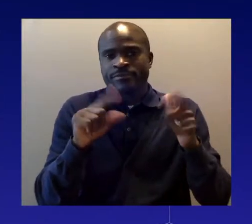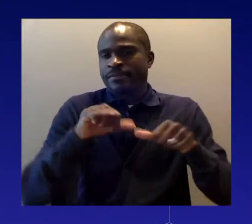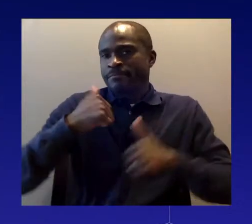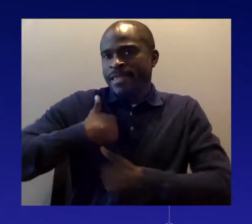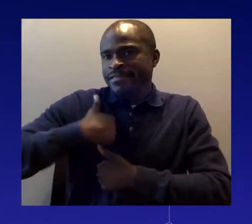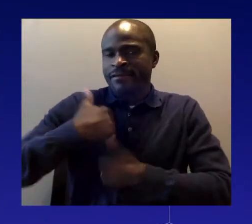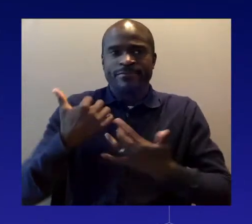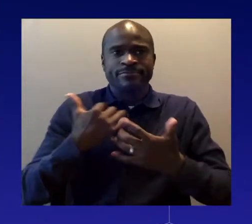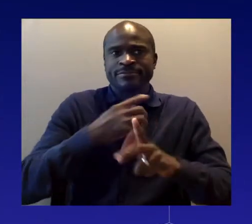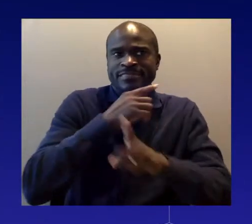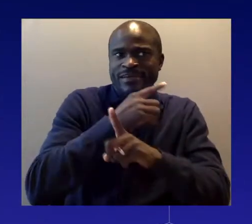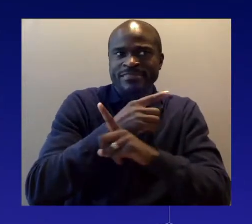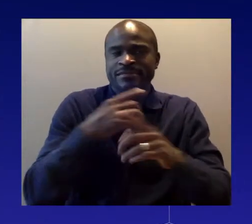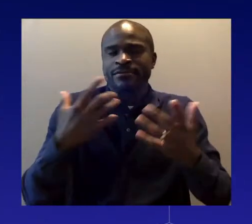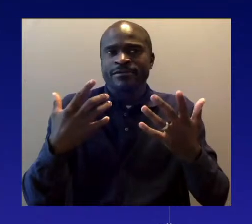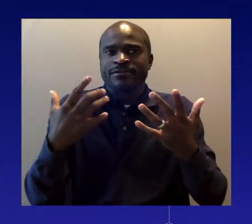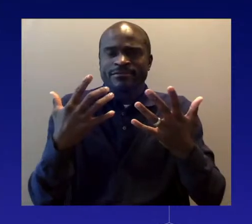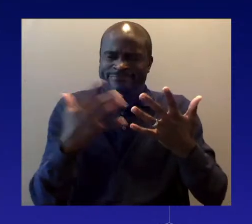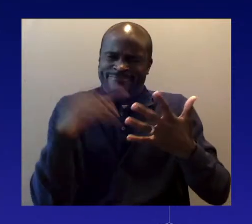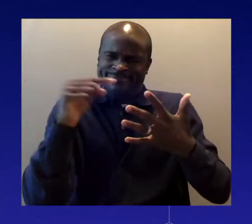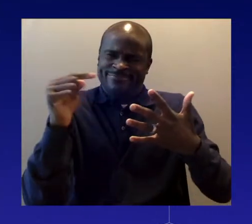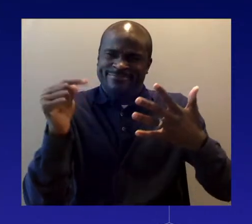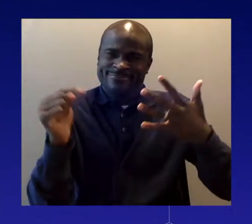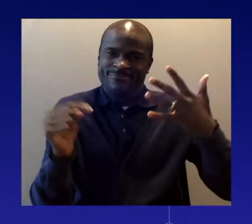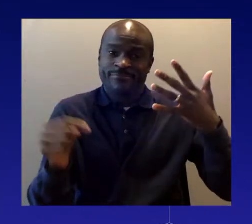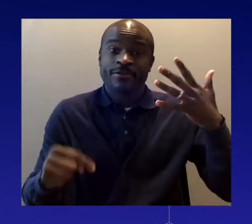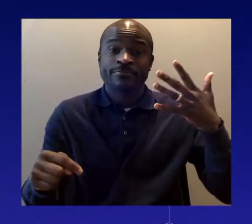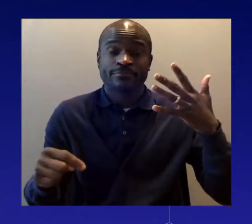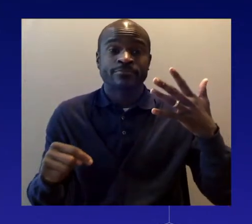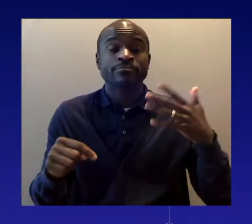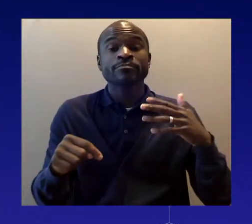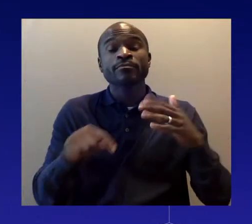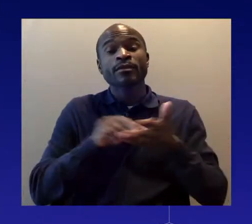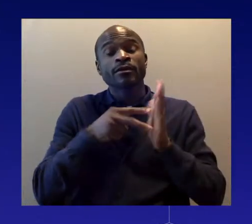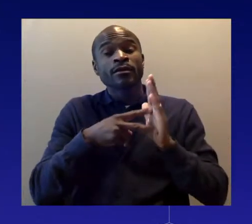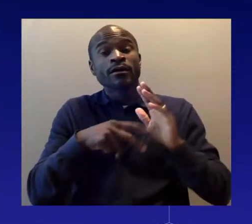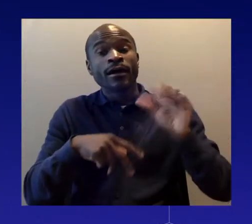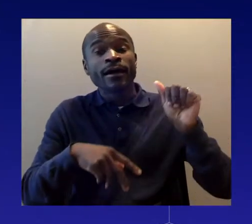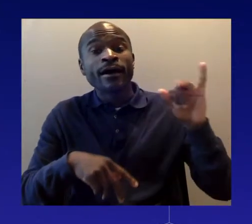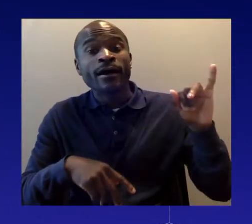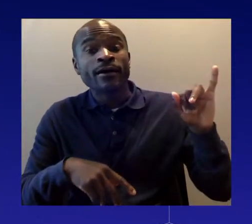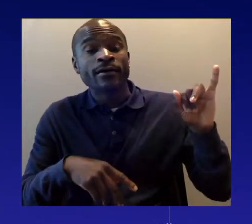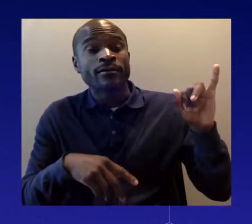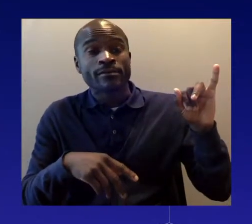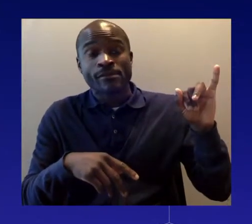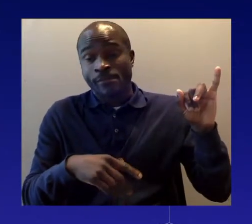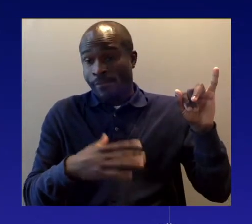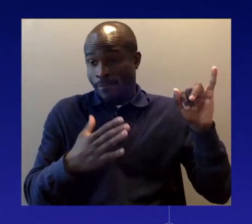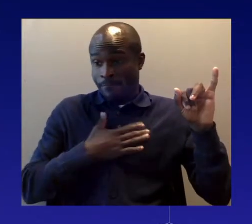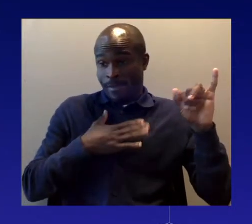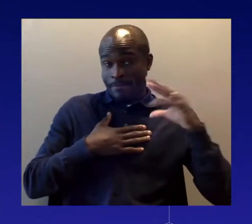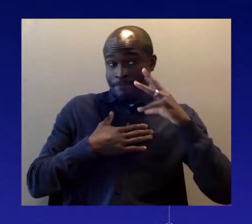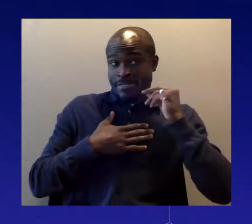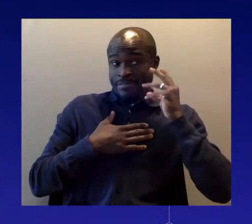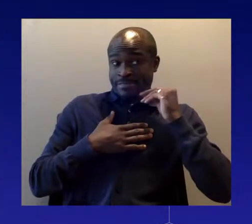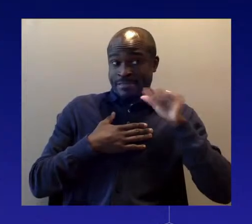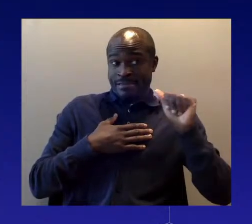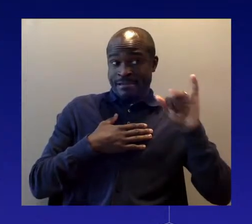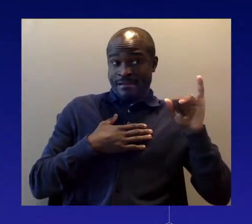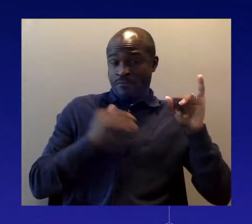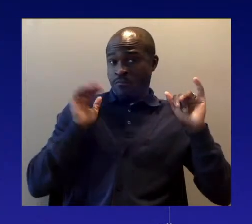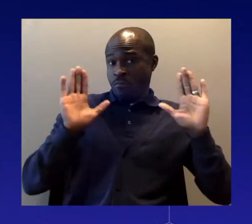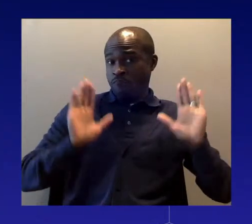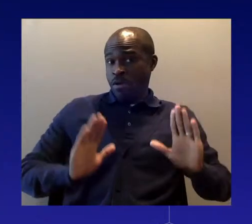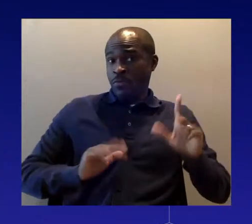you name it, it's going to affect everything. And AI has, in my experience, been a wonderful tool that can